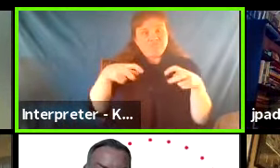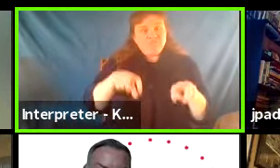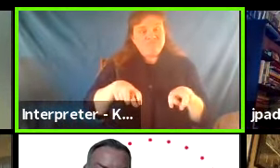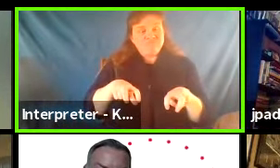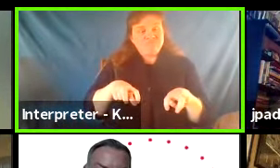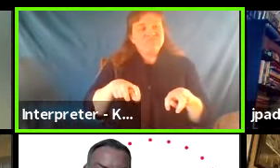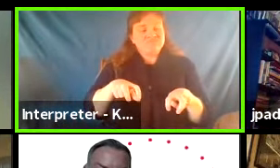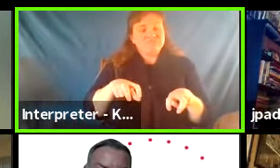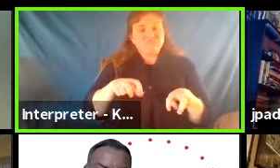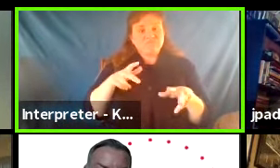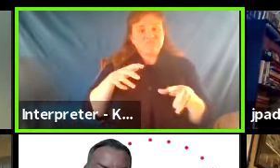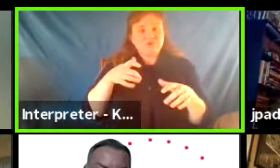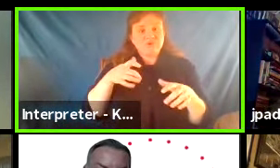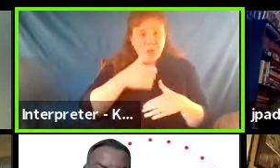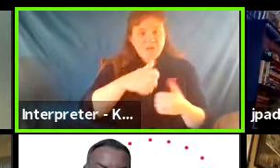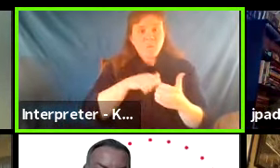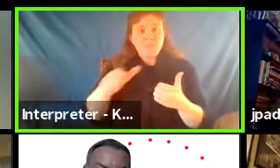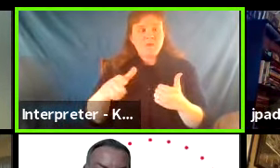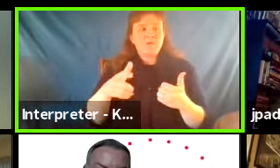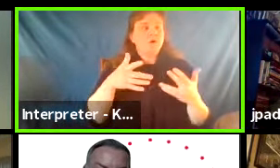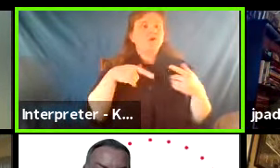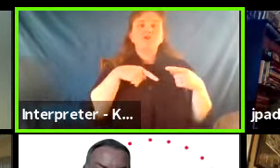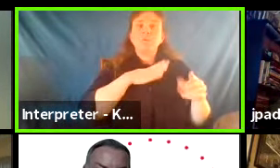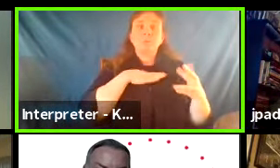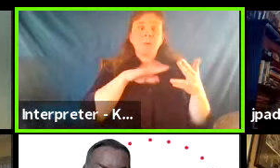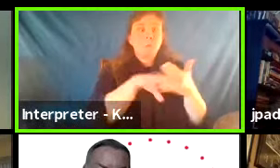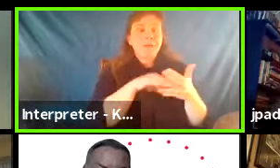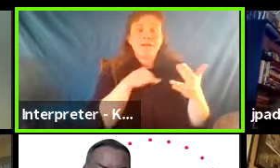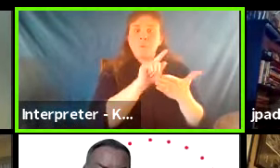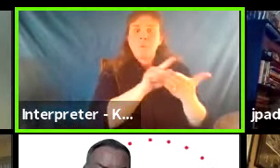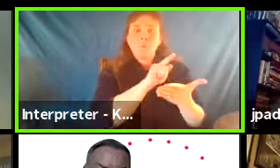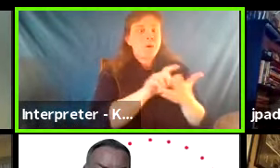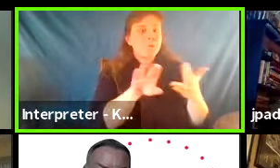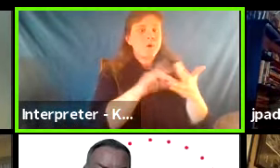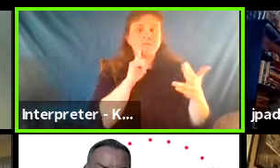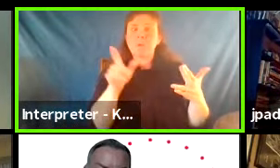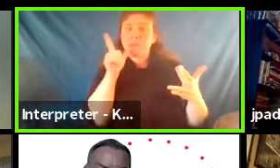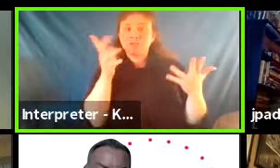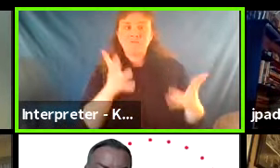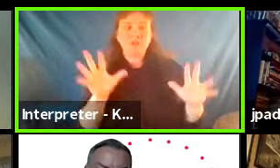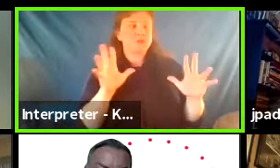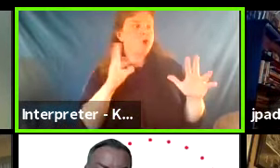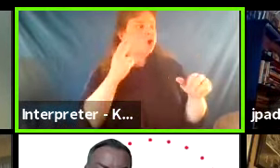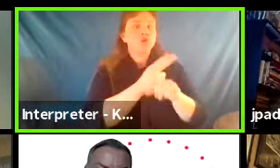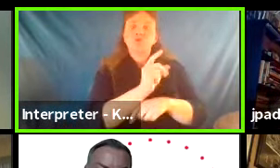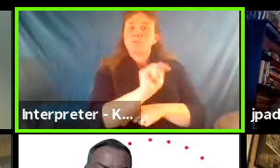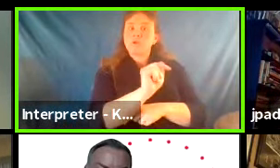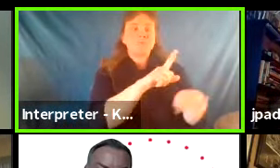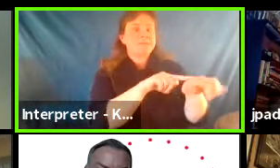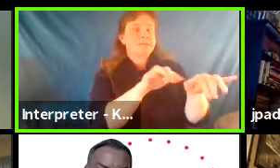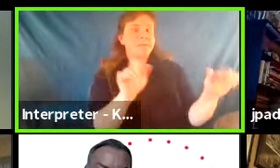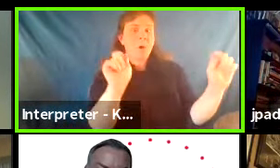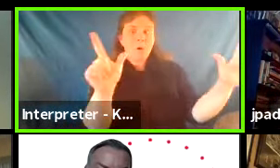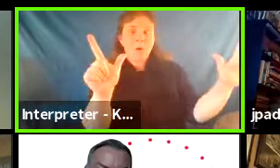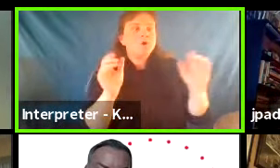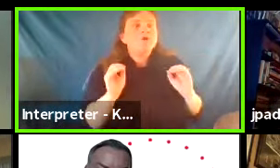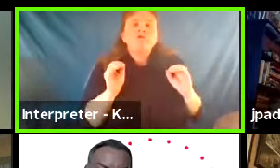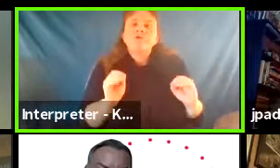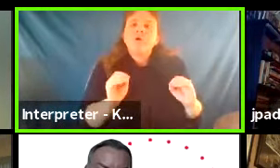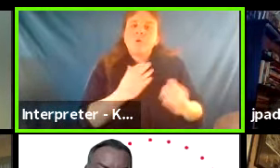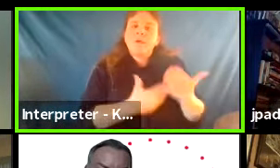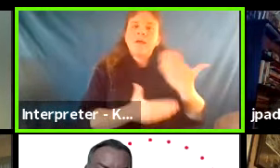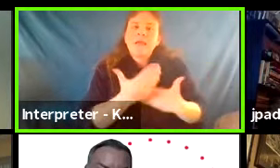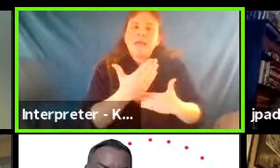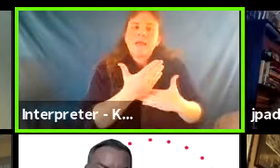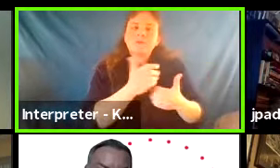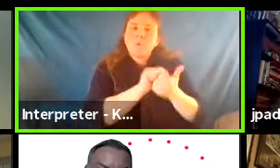restroom because they have a break 1 hour. And guess what? Everybody have a break and there's no hand washing station. My